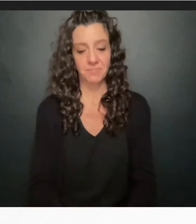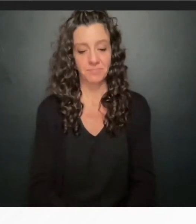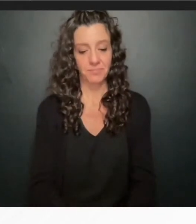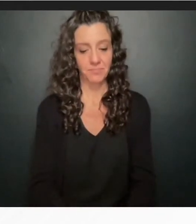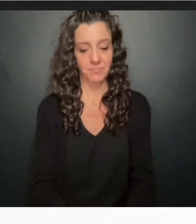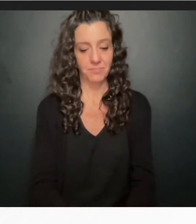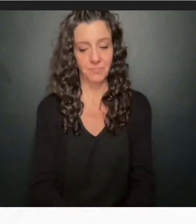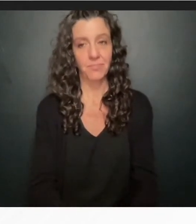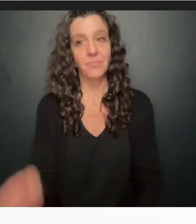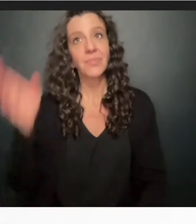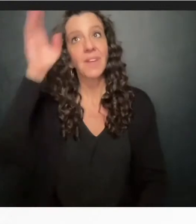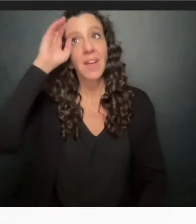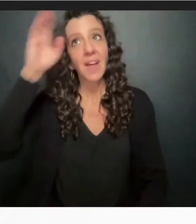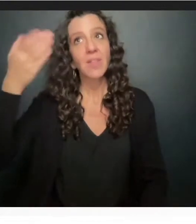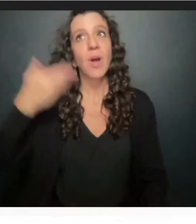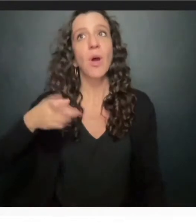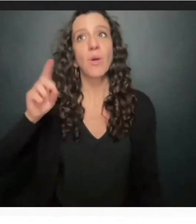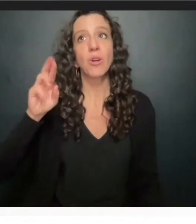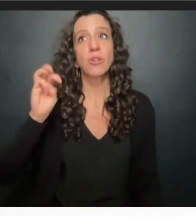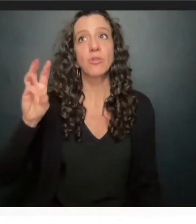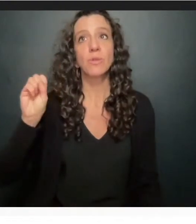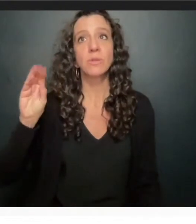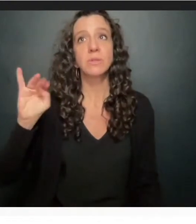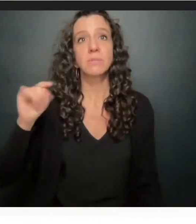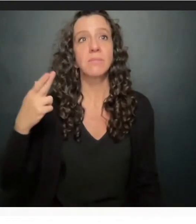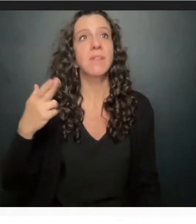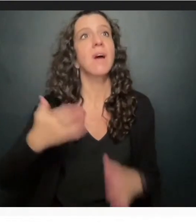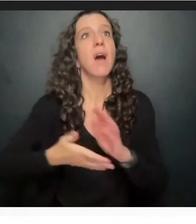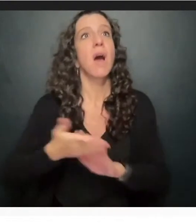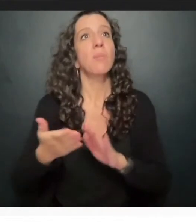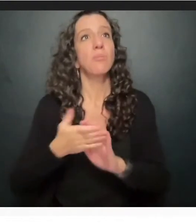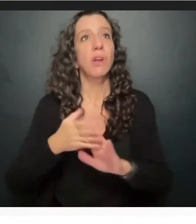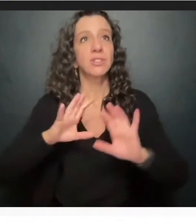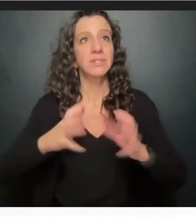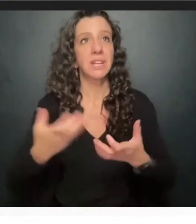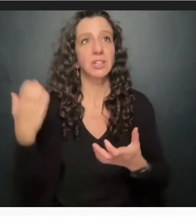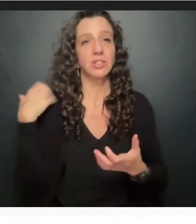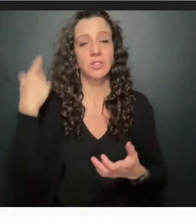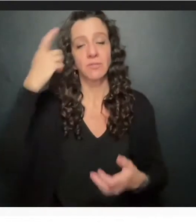Good evening, Drew Smith, Operations Section Chief for the Franklin Fire.